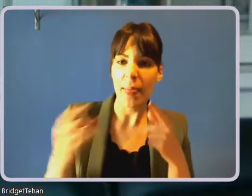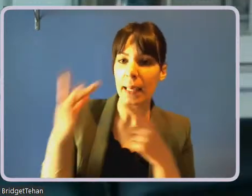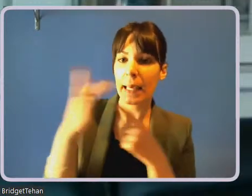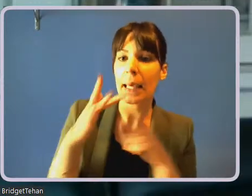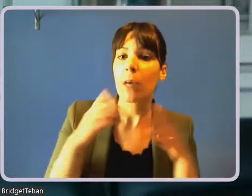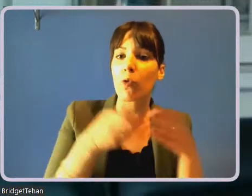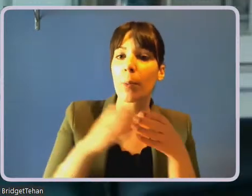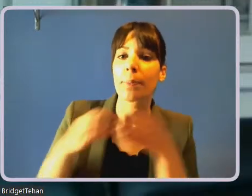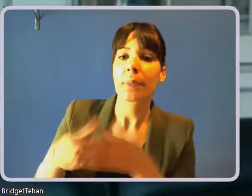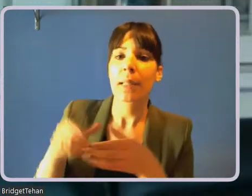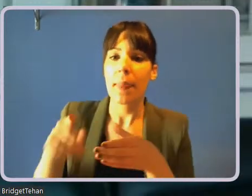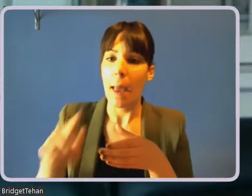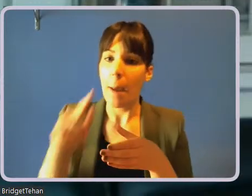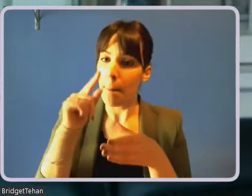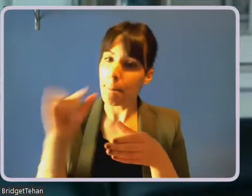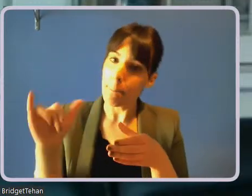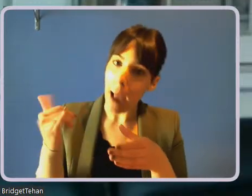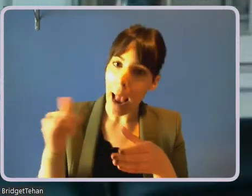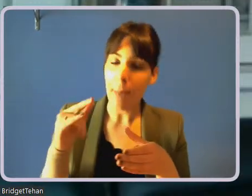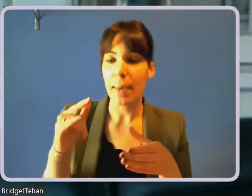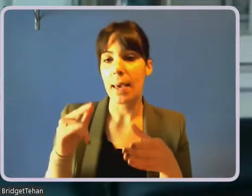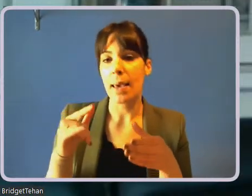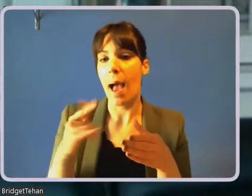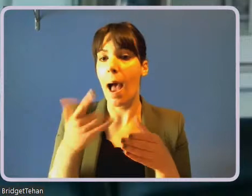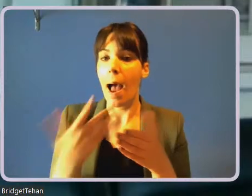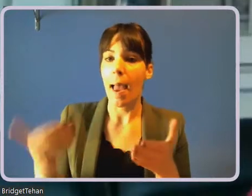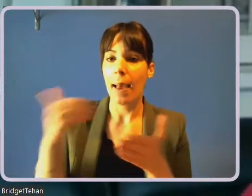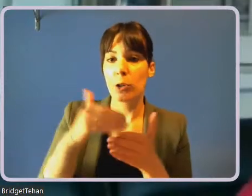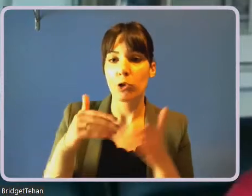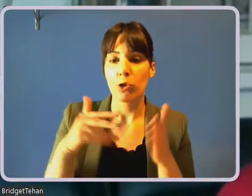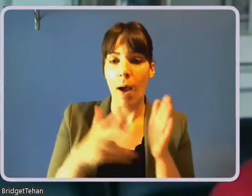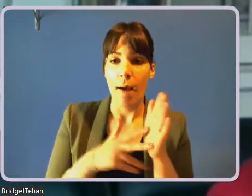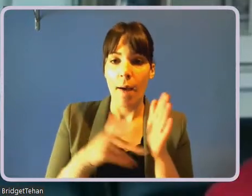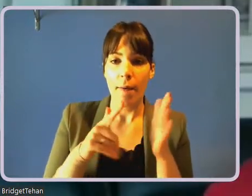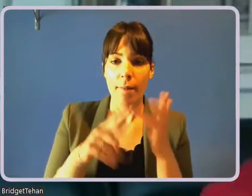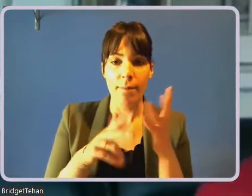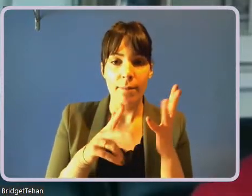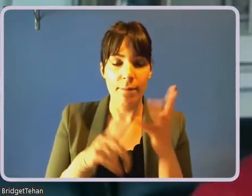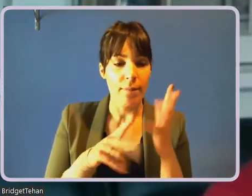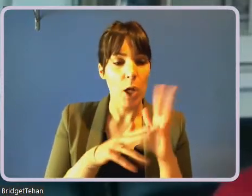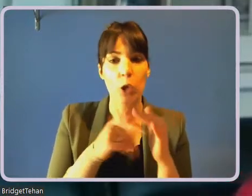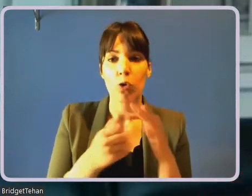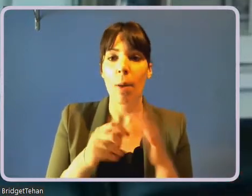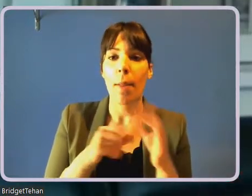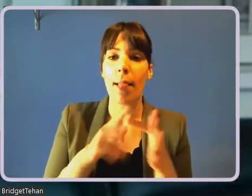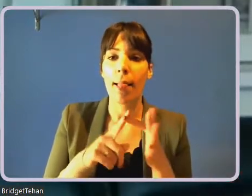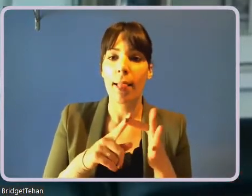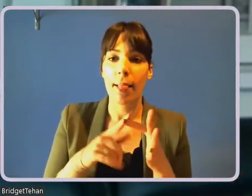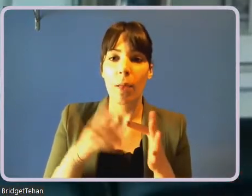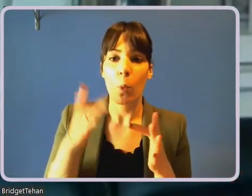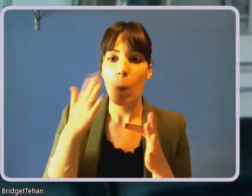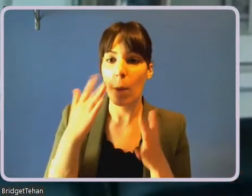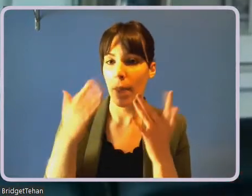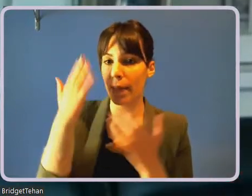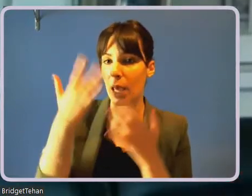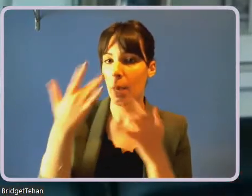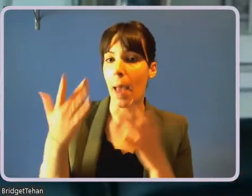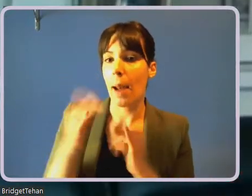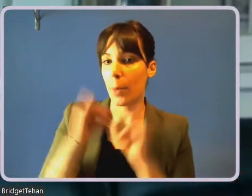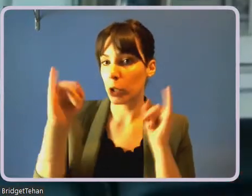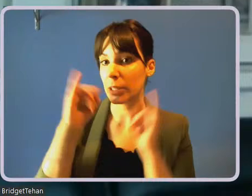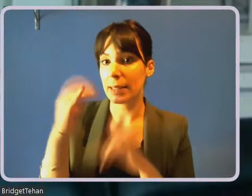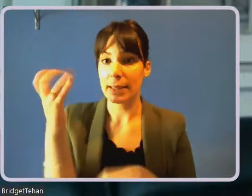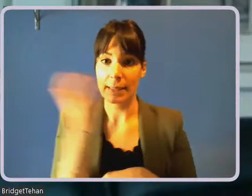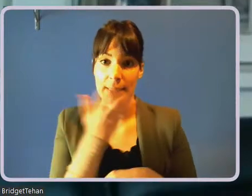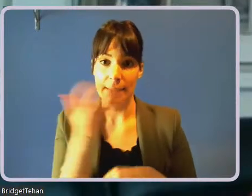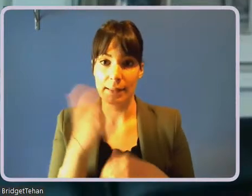additional needs when it comes to emergencies and disasters. Look, this is a fantastic discussion so far, and I'd love for